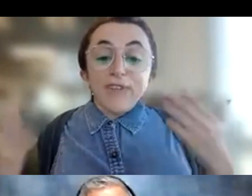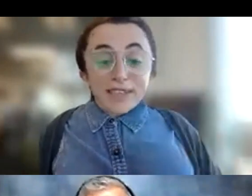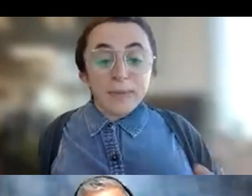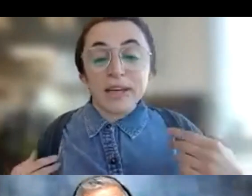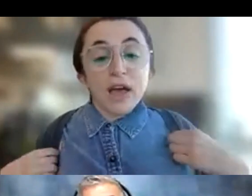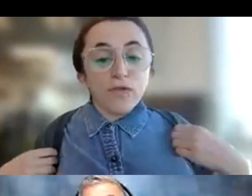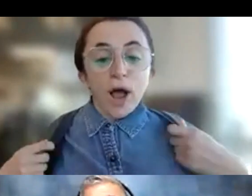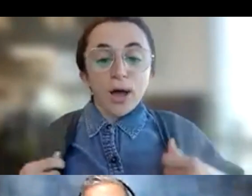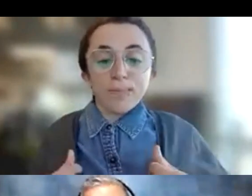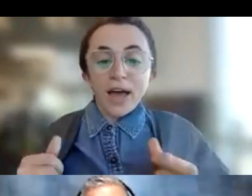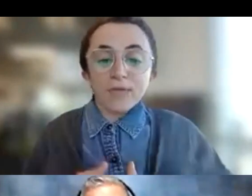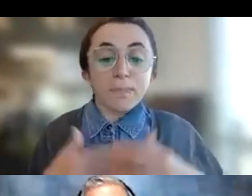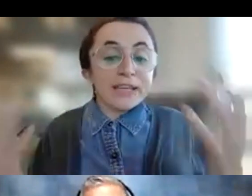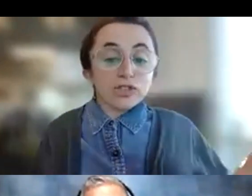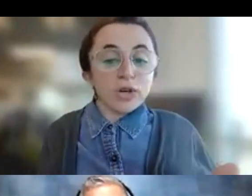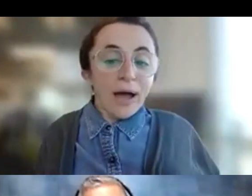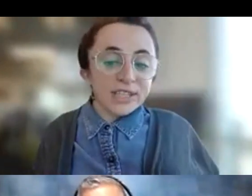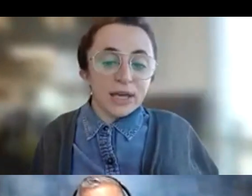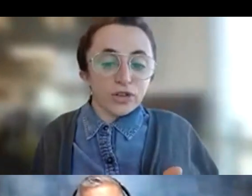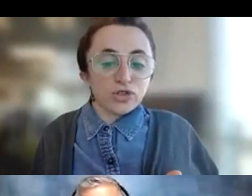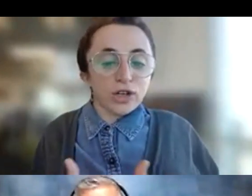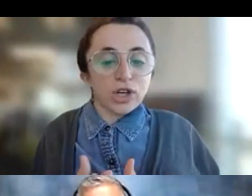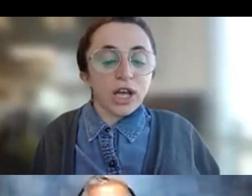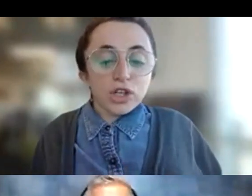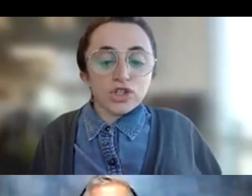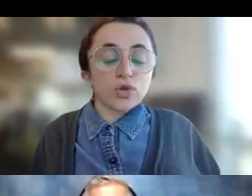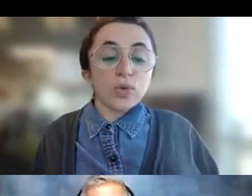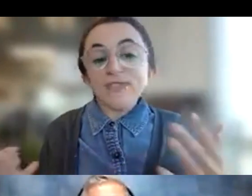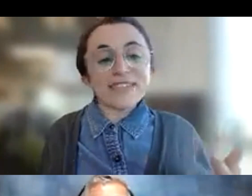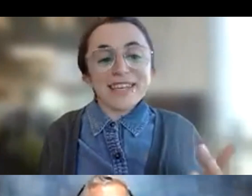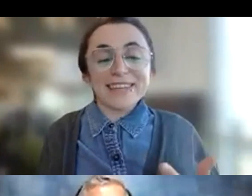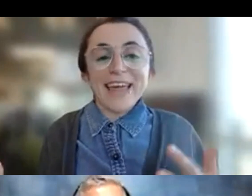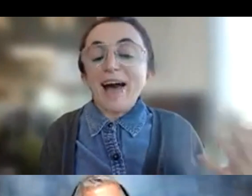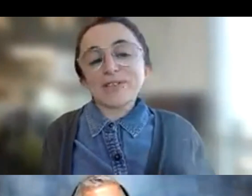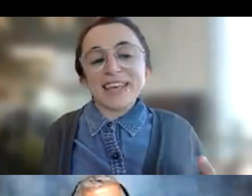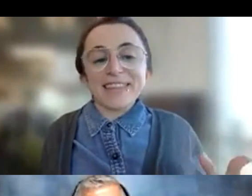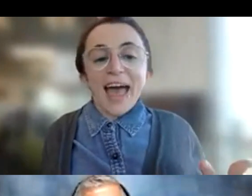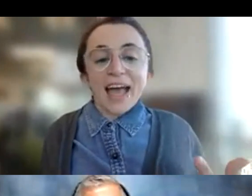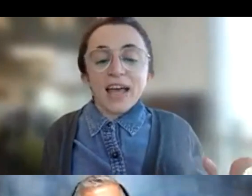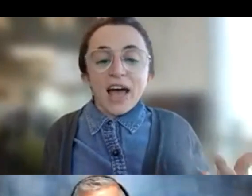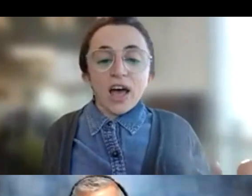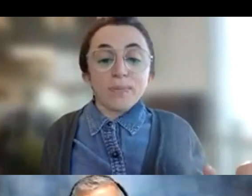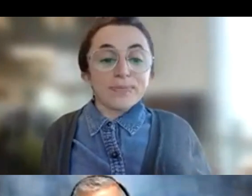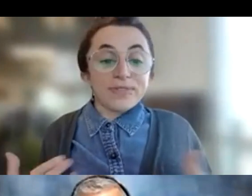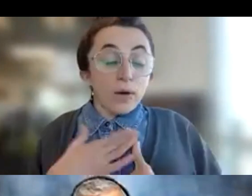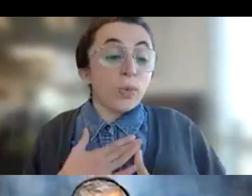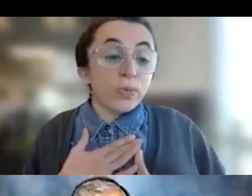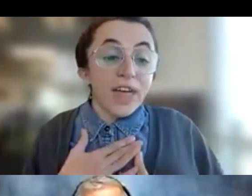the investment from the mainstream housing infrastructure to invest in the housing that